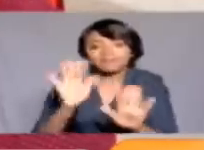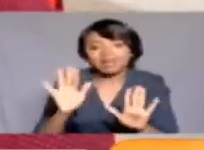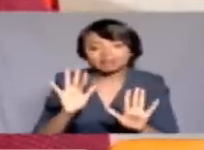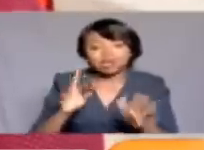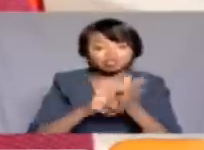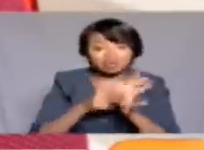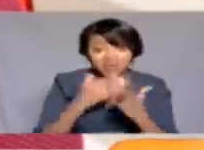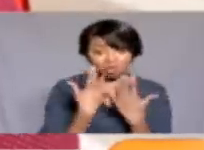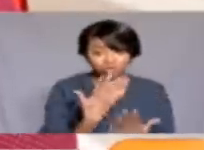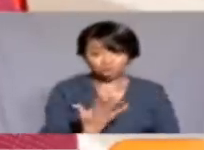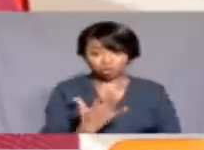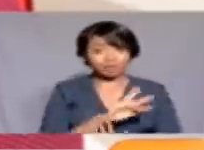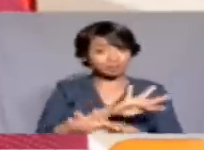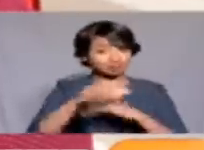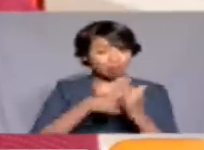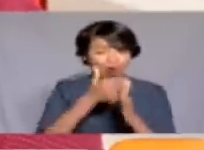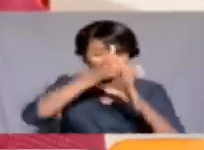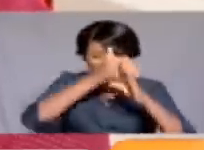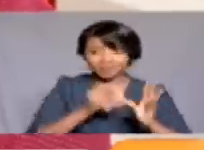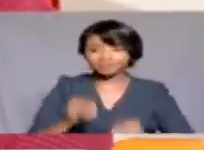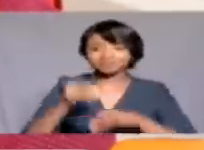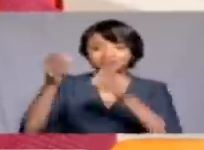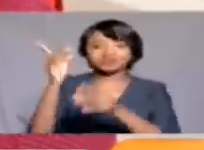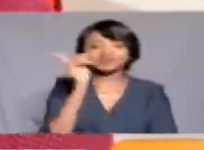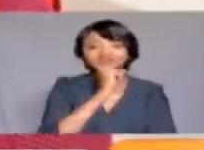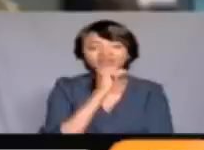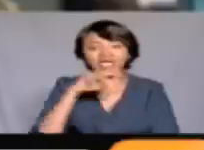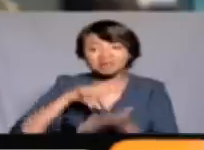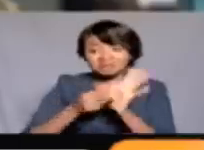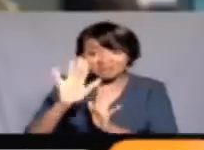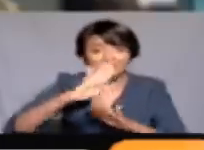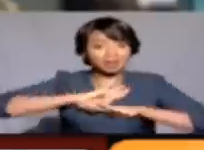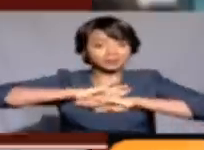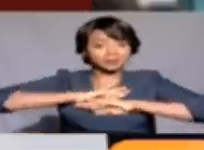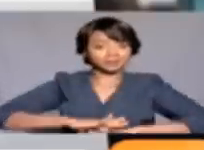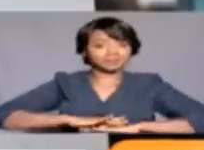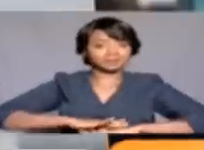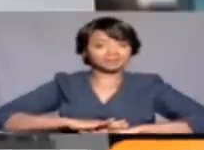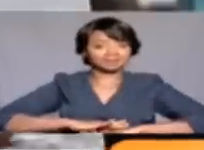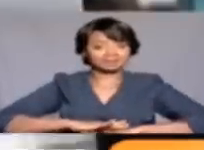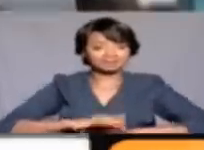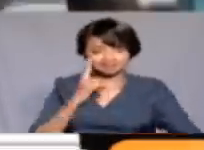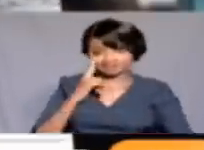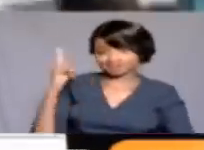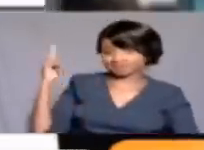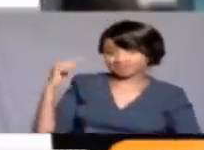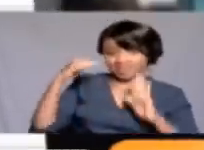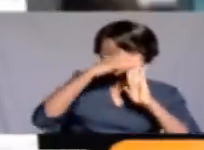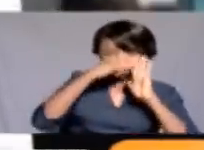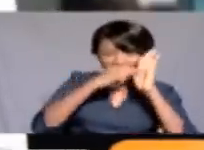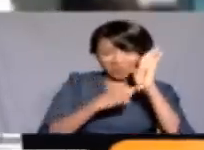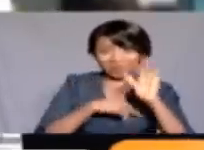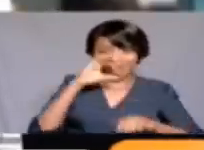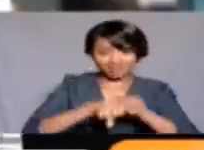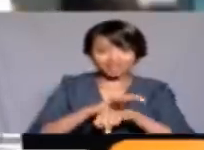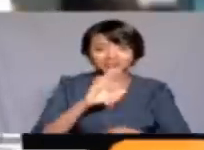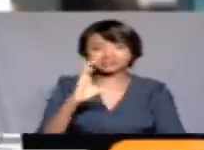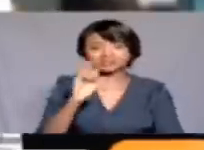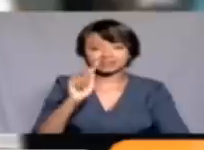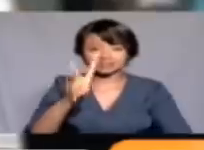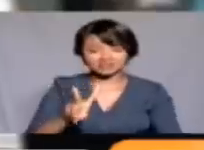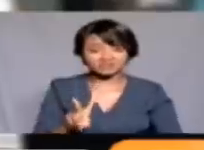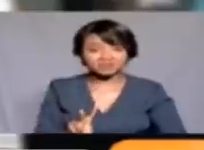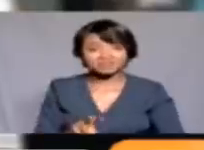to NEMA, and I think that was to their satisfaction. According to these specifications seen by Citizen Television,